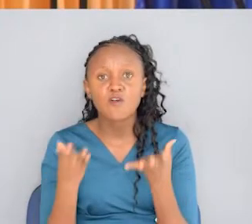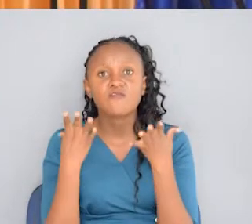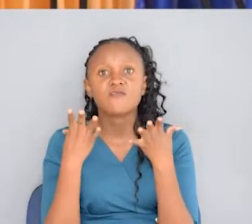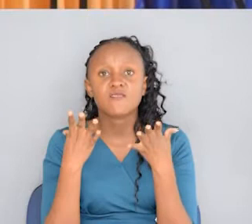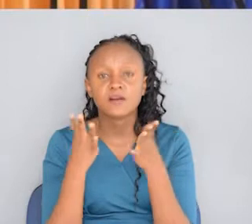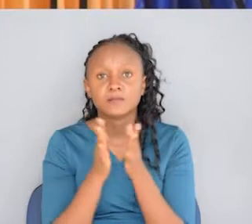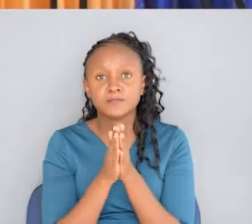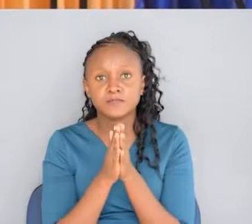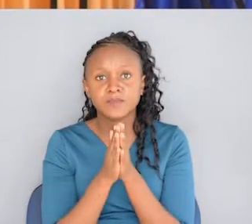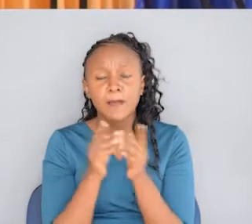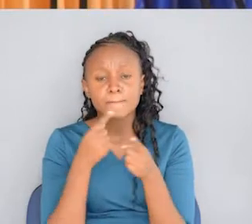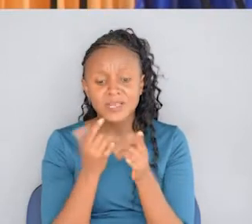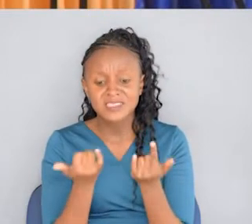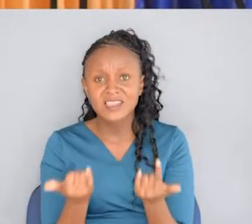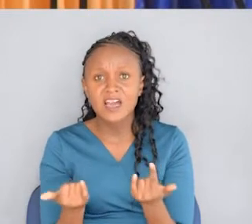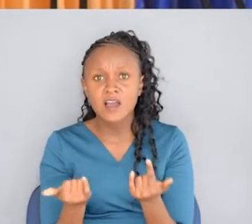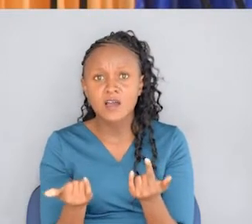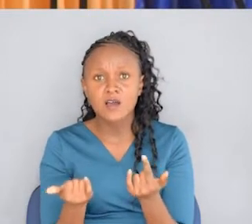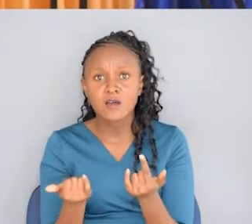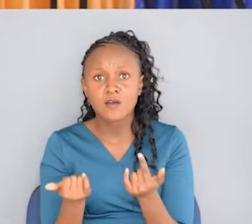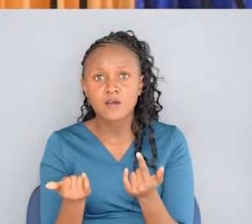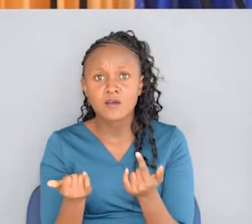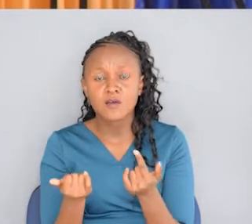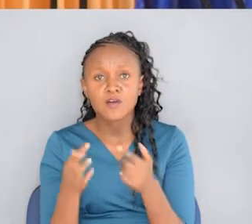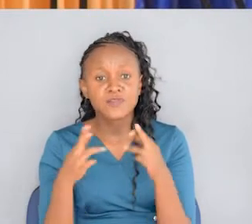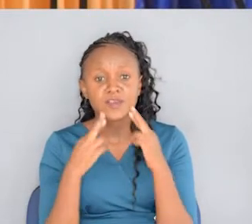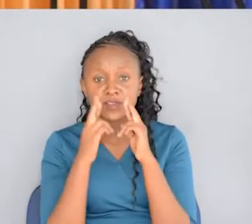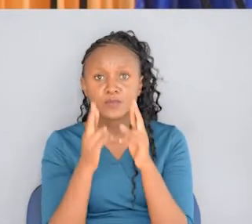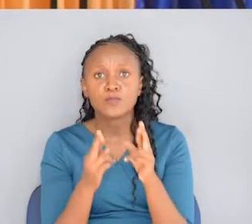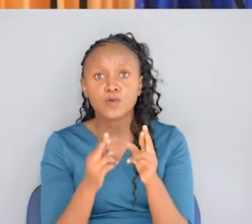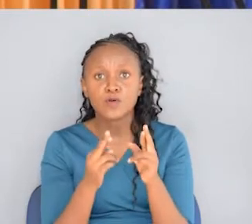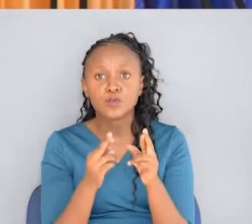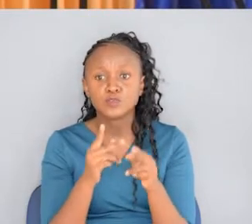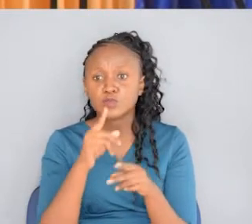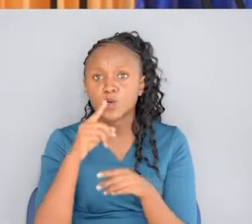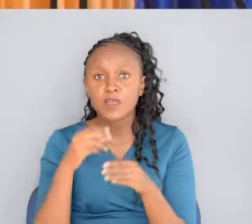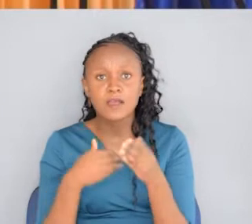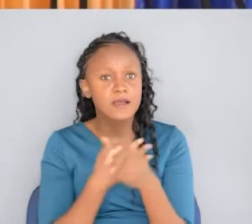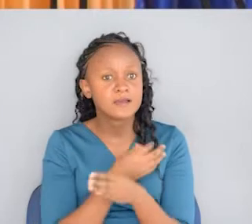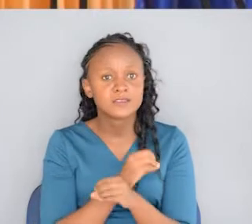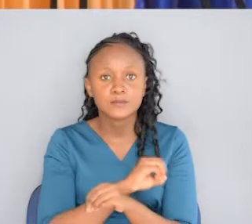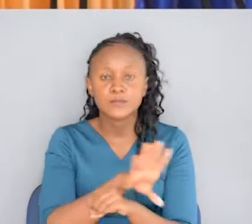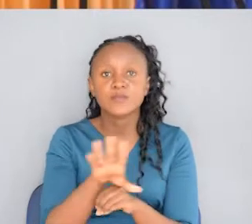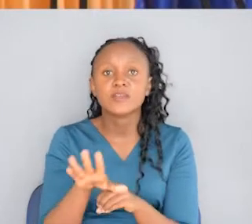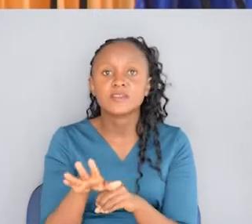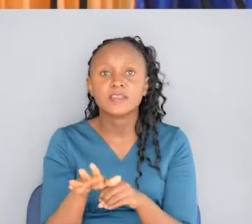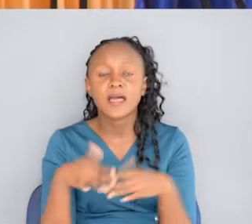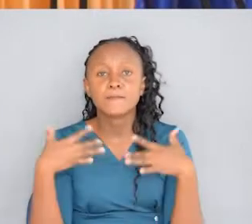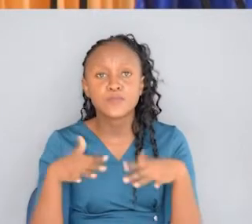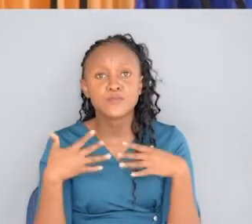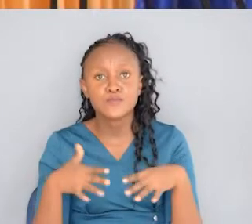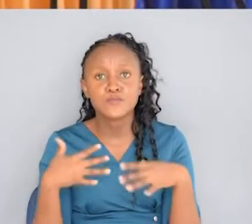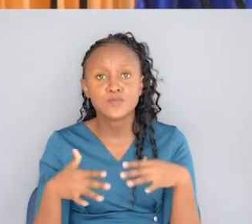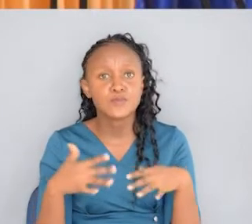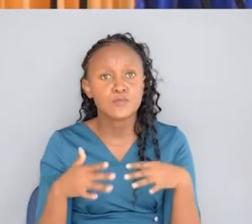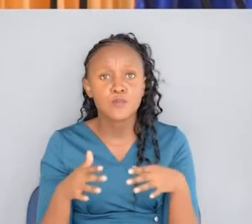But now, even more, the report about him went abroad, and great crowds gathered to hear him and to be healed of their infirmities.